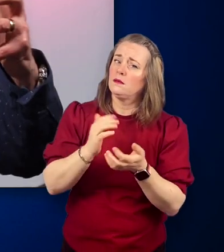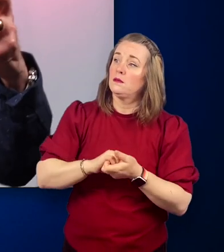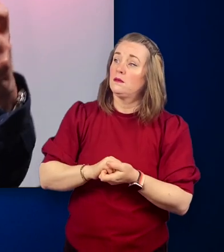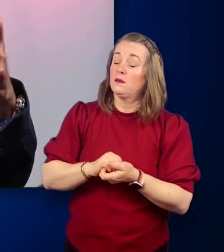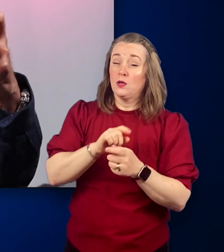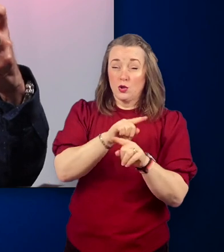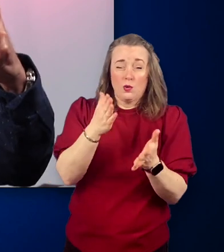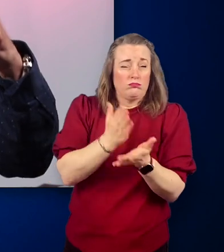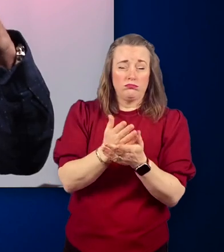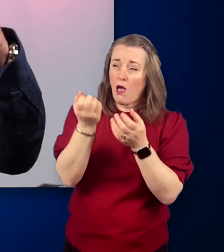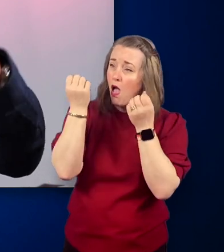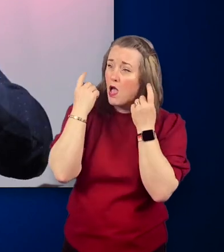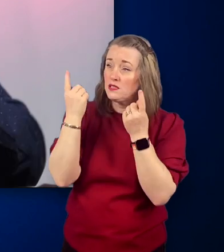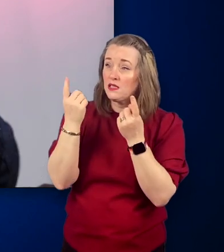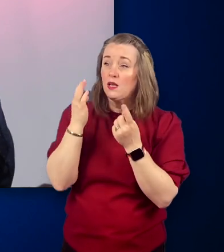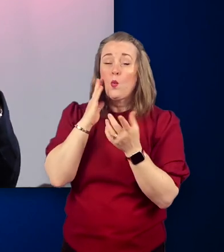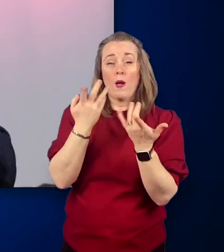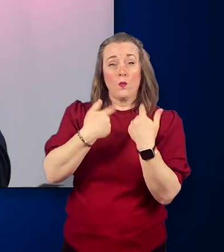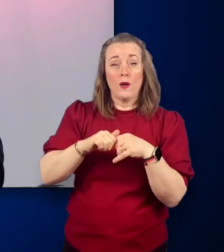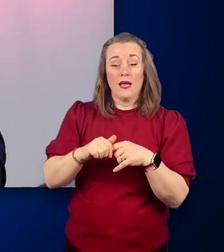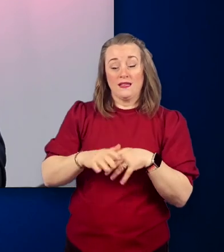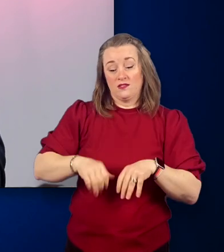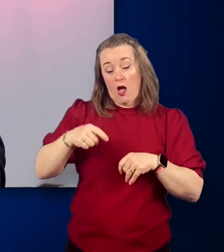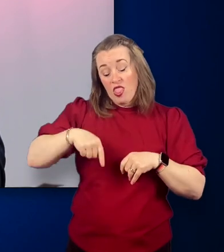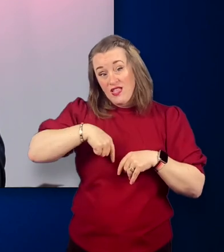Do you understand, as we step into this Holy Week,